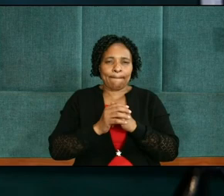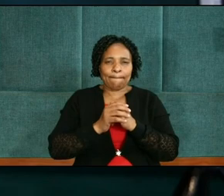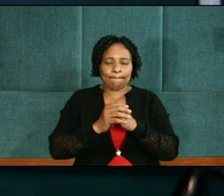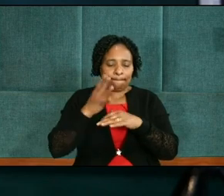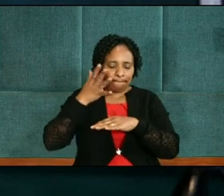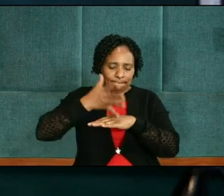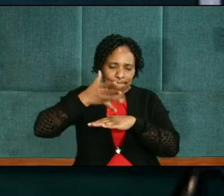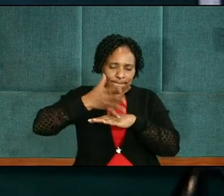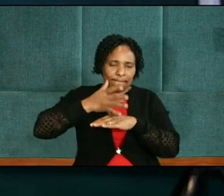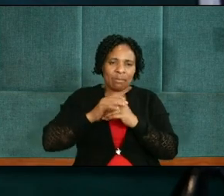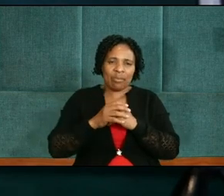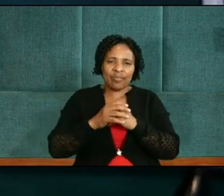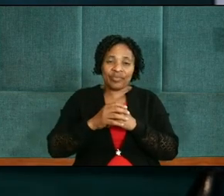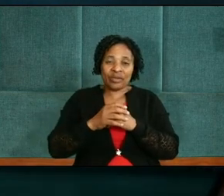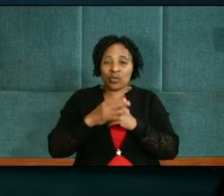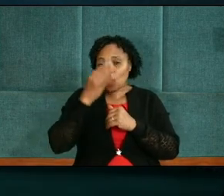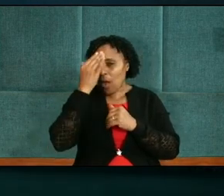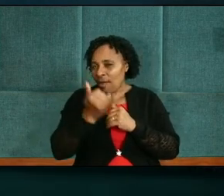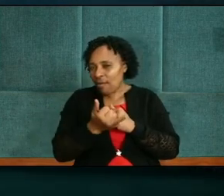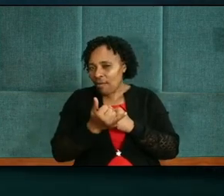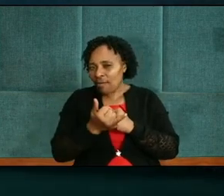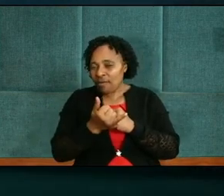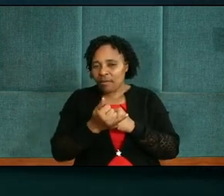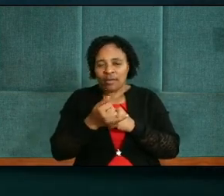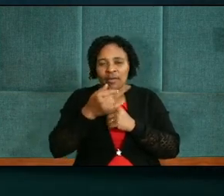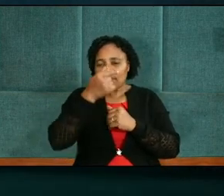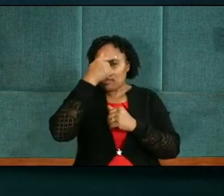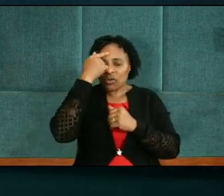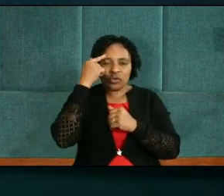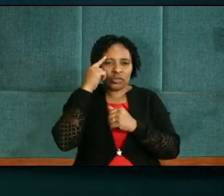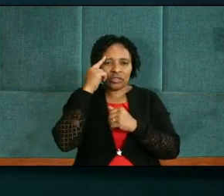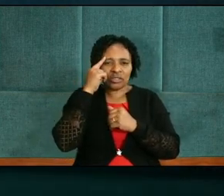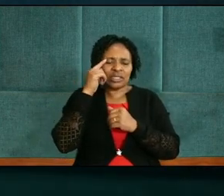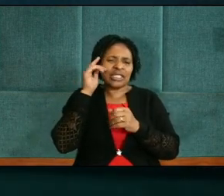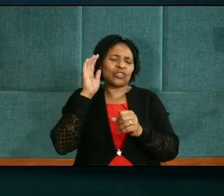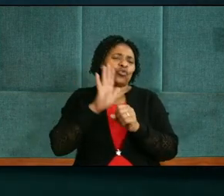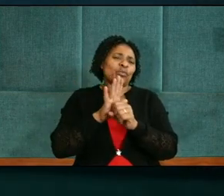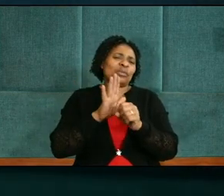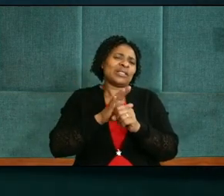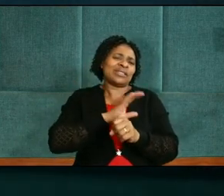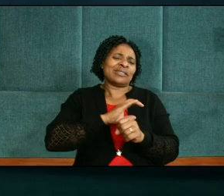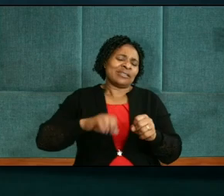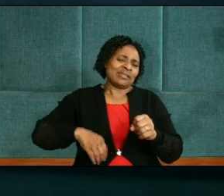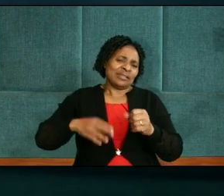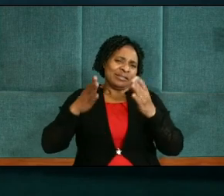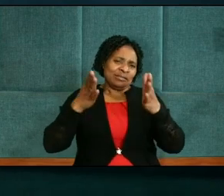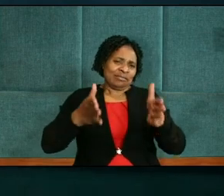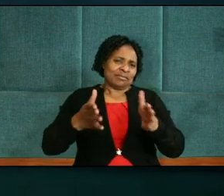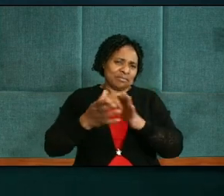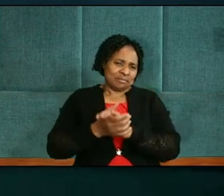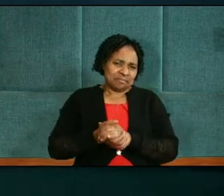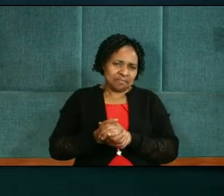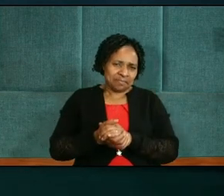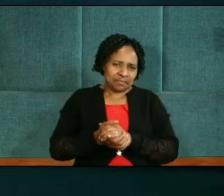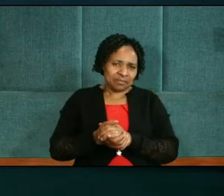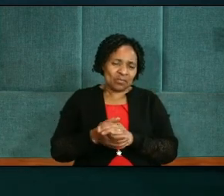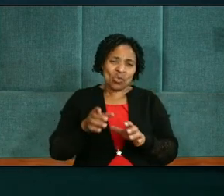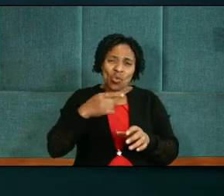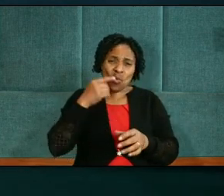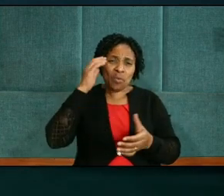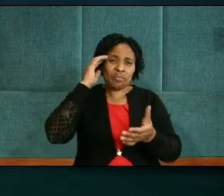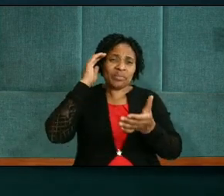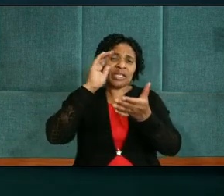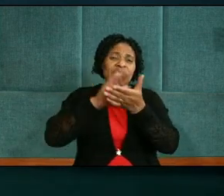Yeah. You know why? Because there are too many Christians who